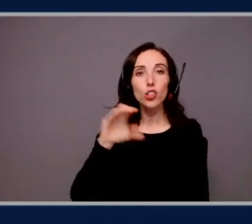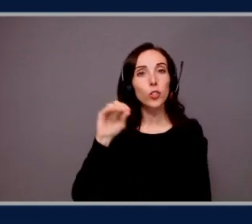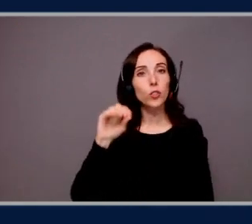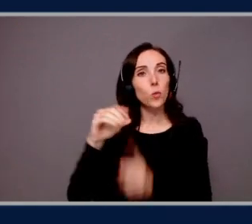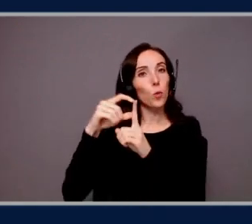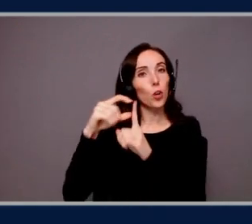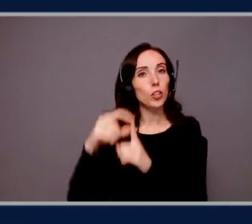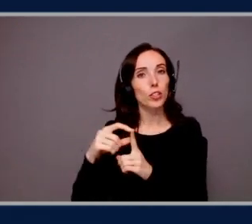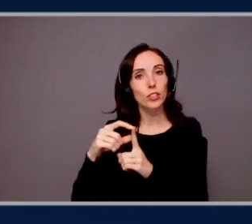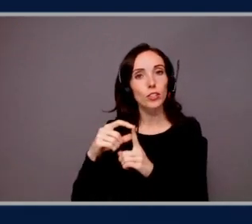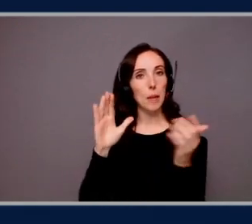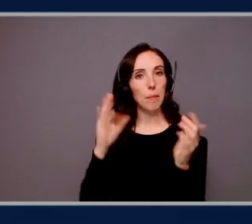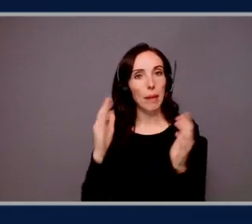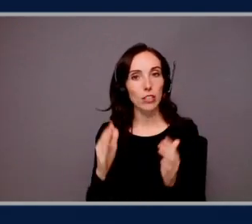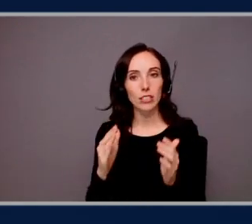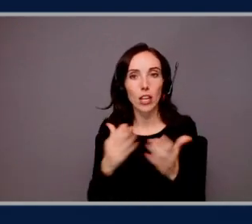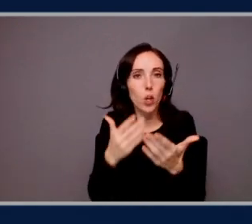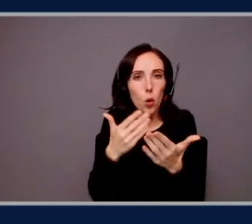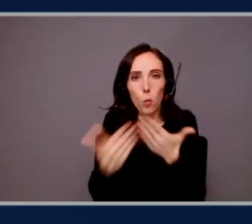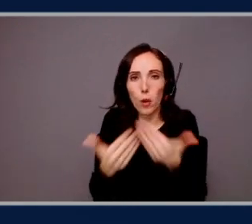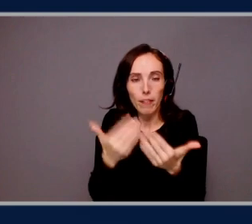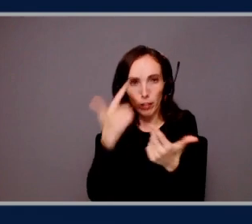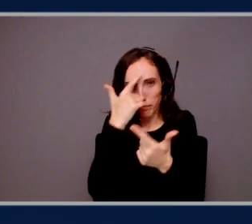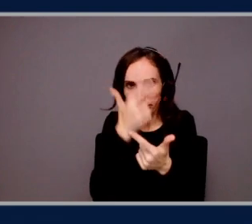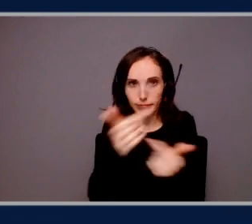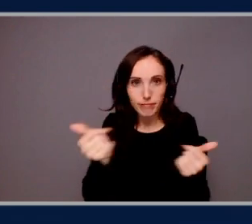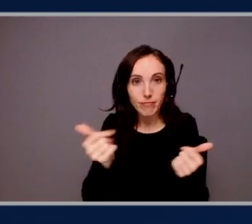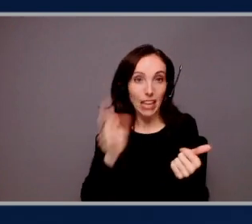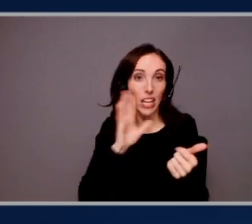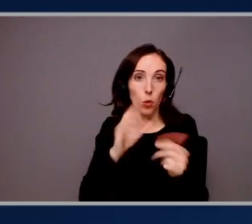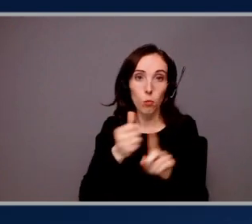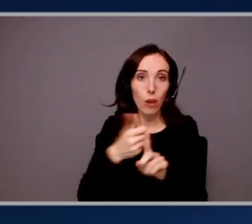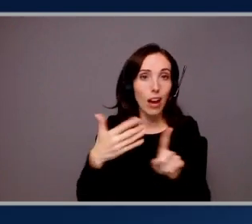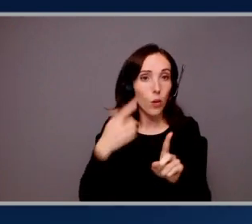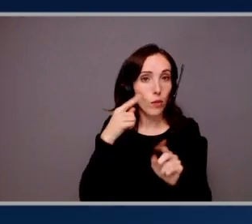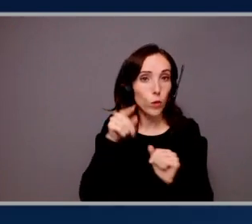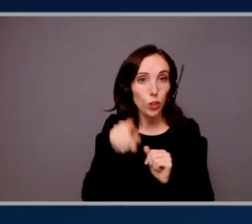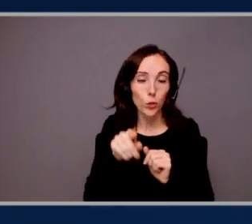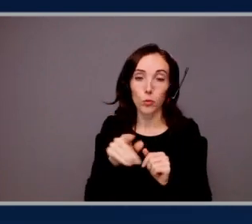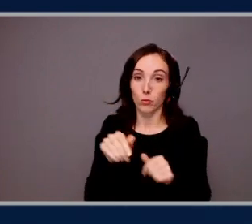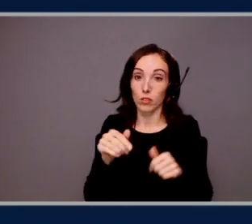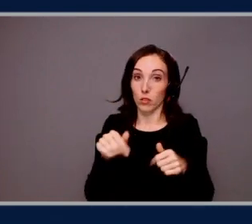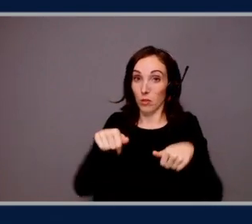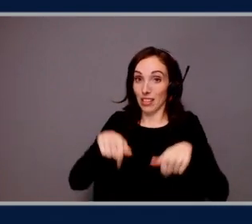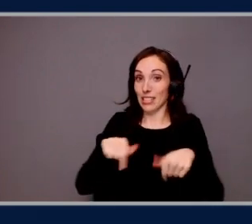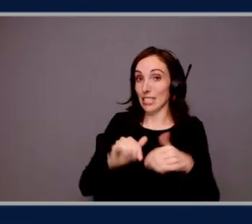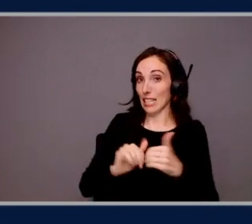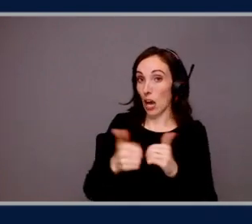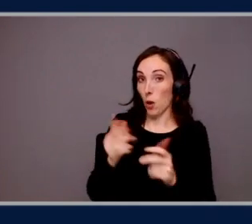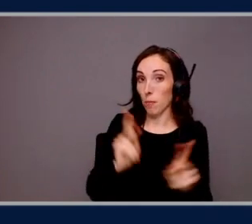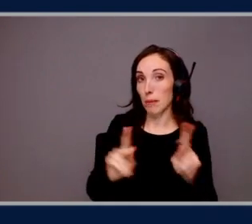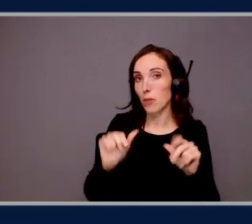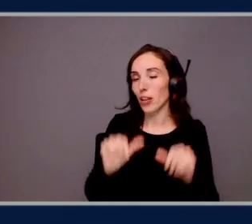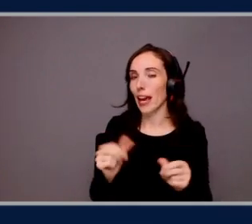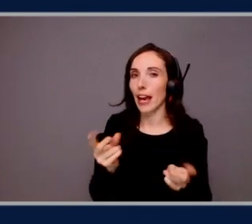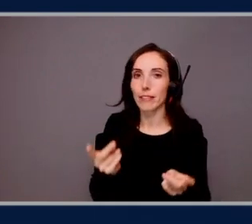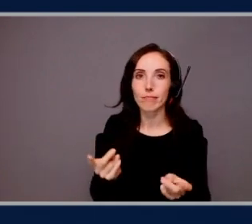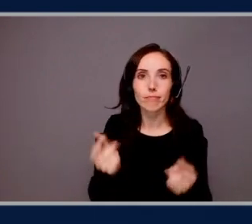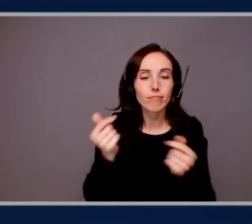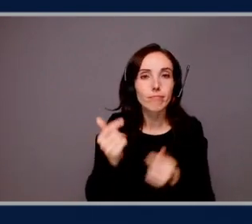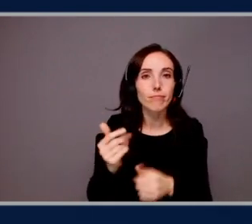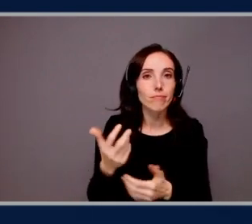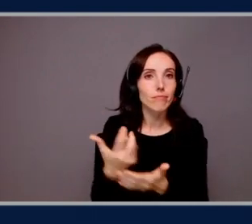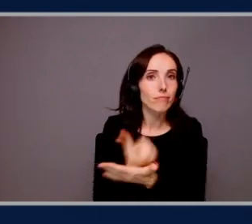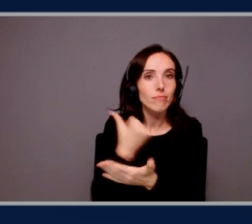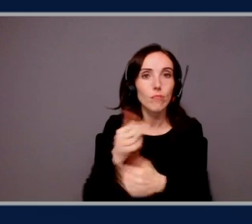of comparison, whatever it is, and it will outline for you. Yeah. So this is how people can quickly use the browser